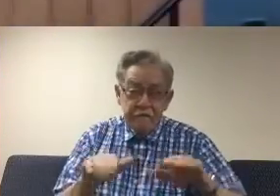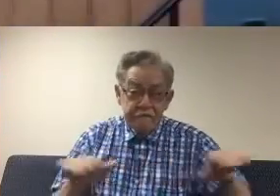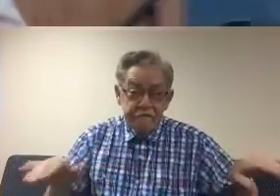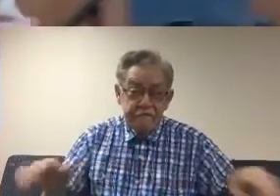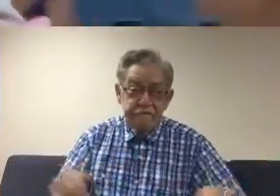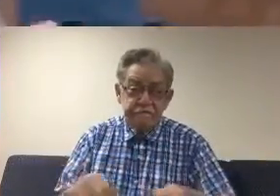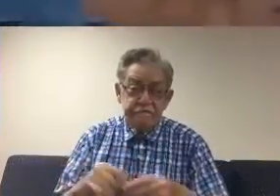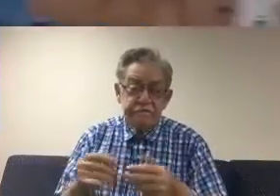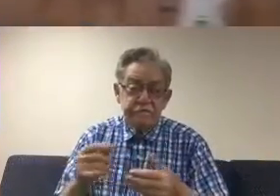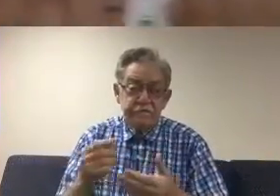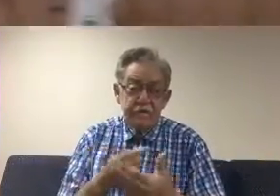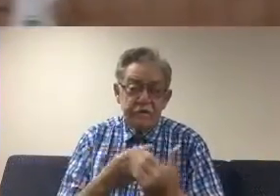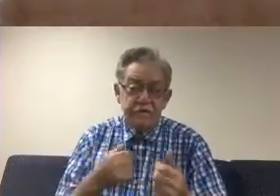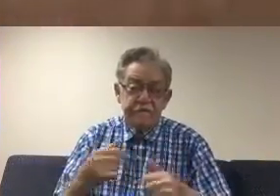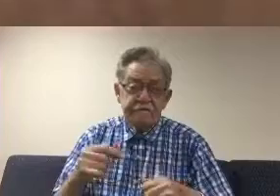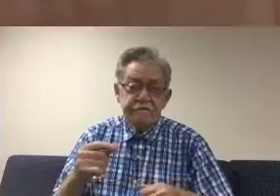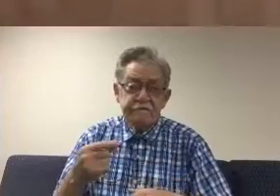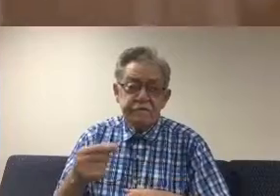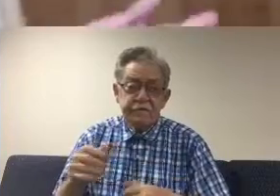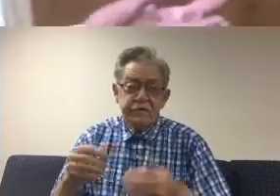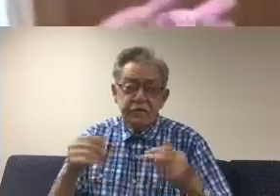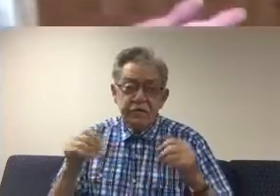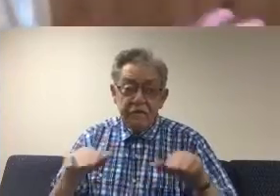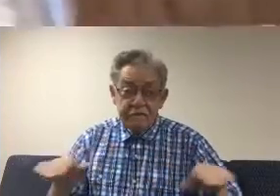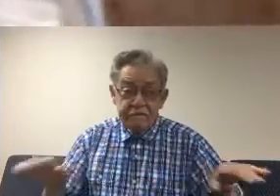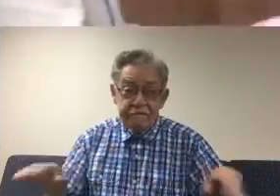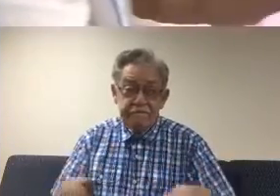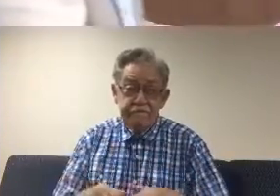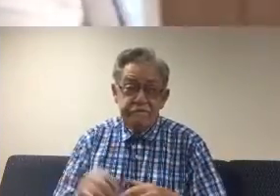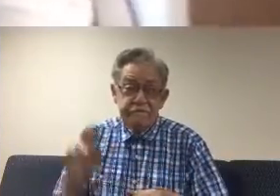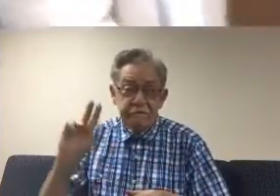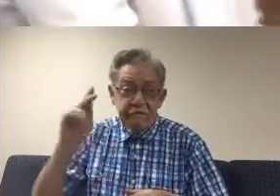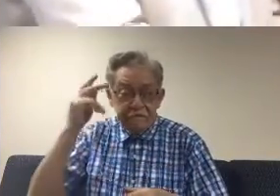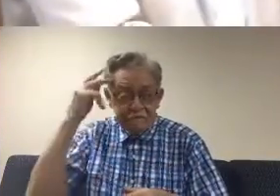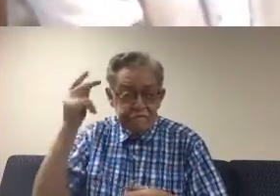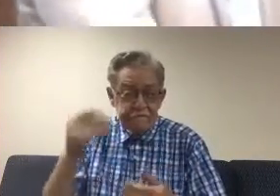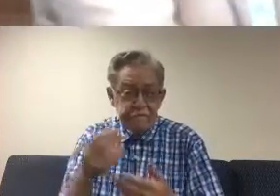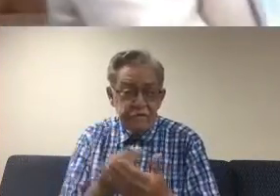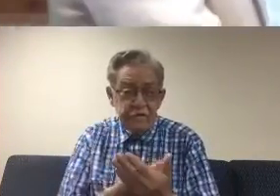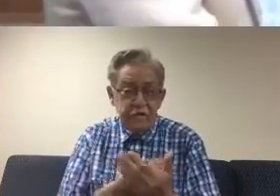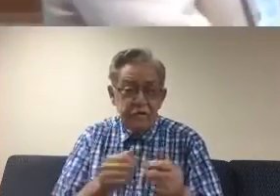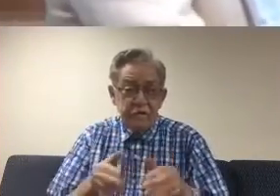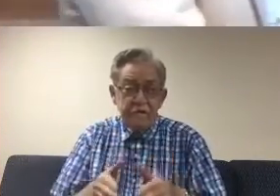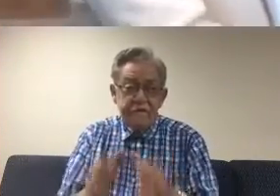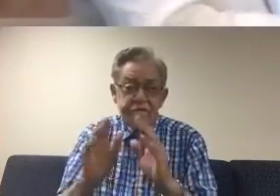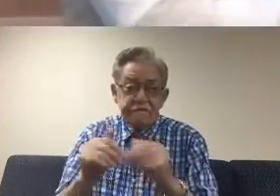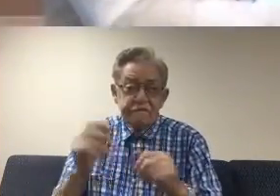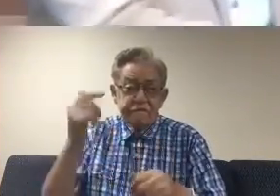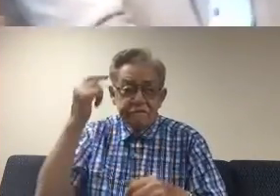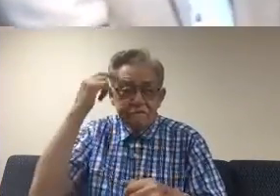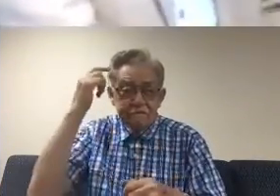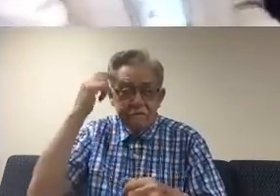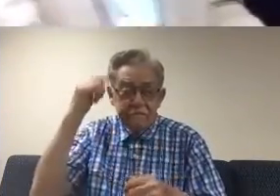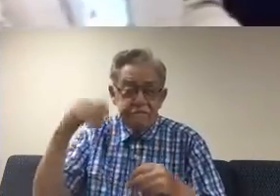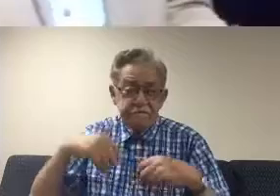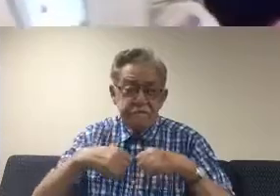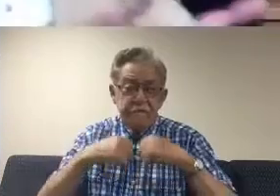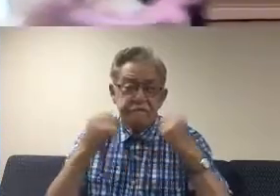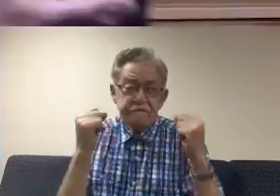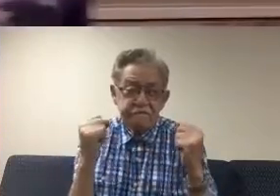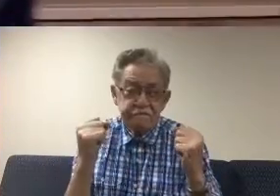in all the mesh of all of this political correctness and this new way of thinking, that you will have the